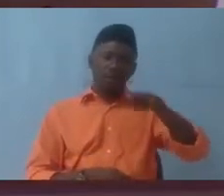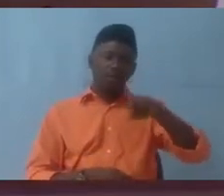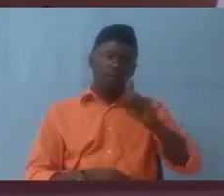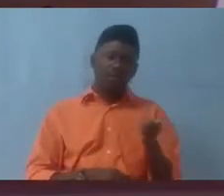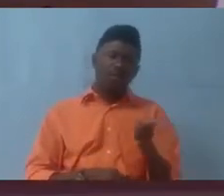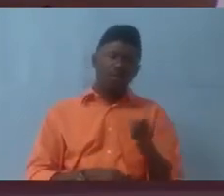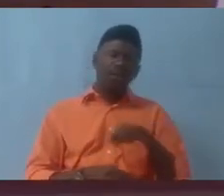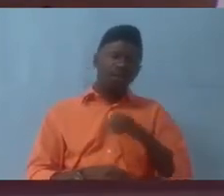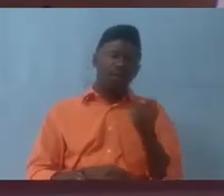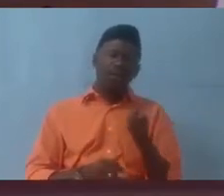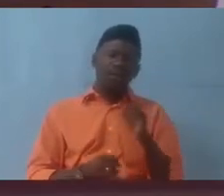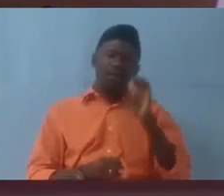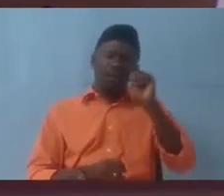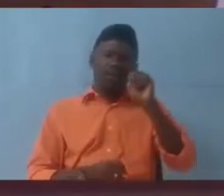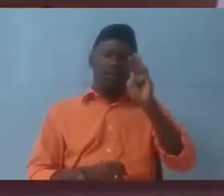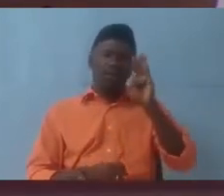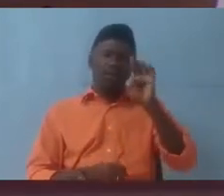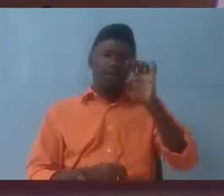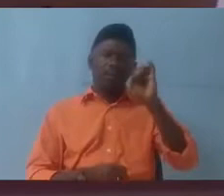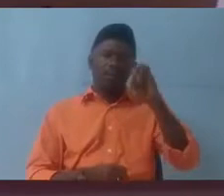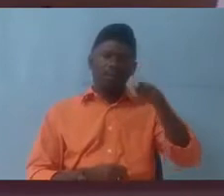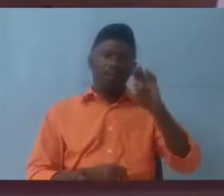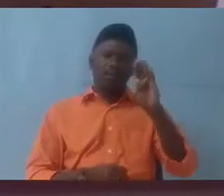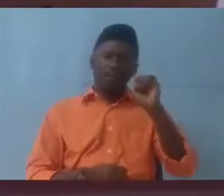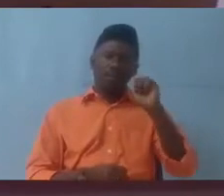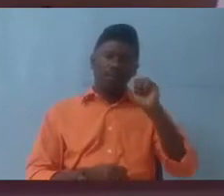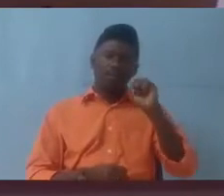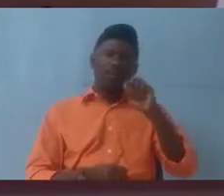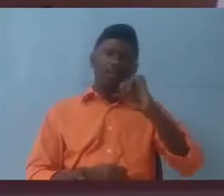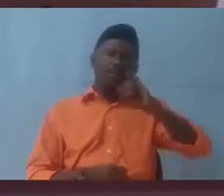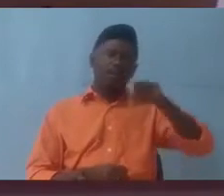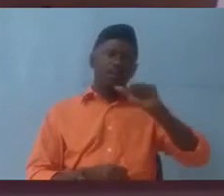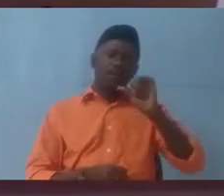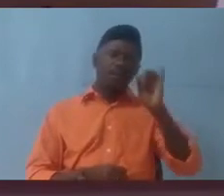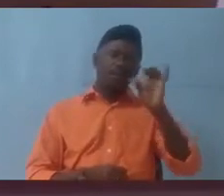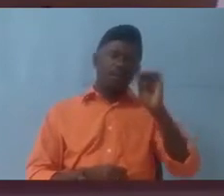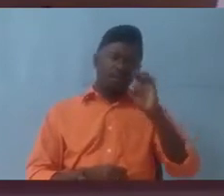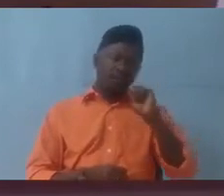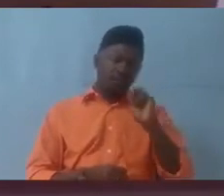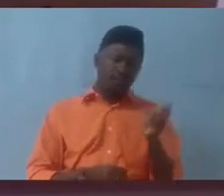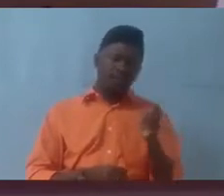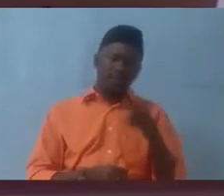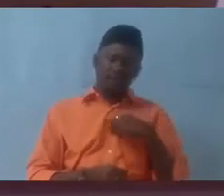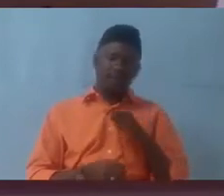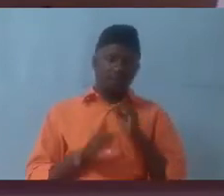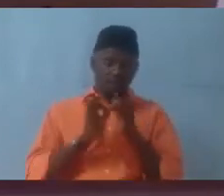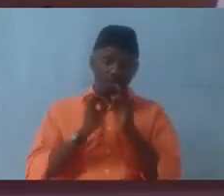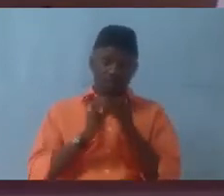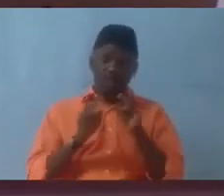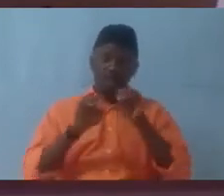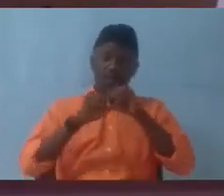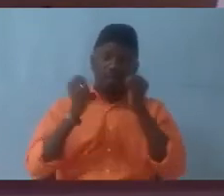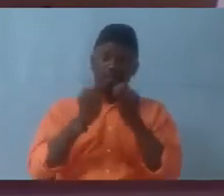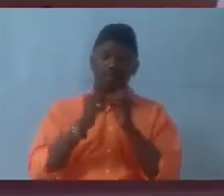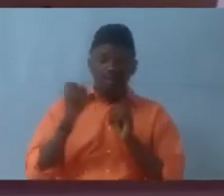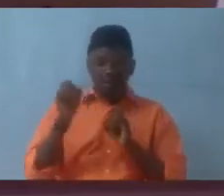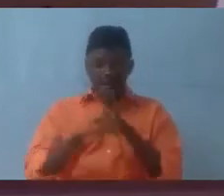Omar Jabang and Ibrahim Jaite. That's correct. And you further indicated that an executive directive was received on Your